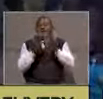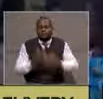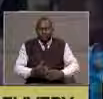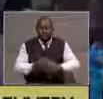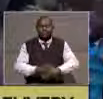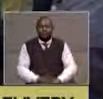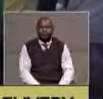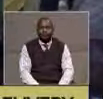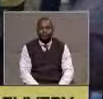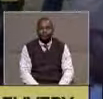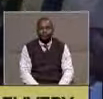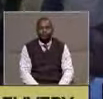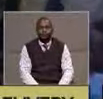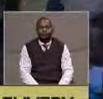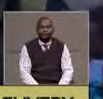TV News.